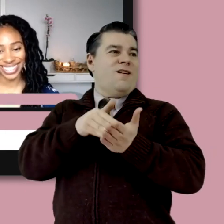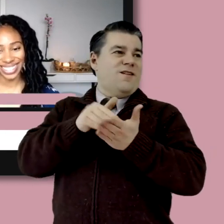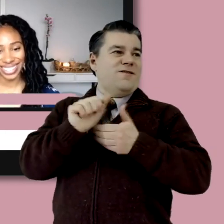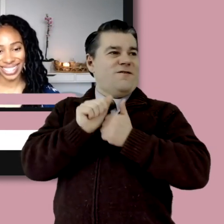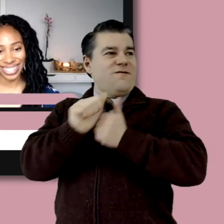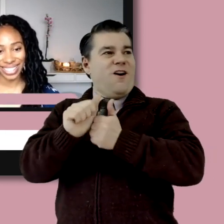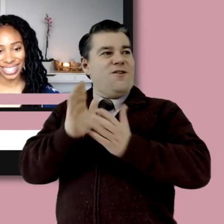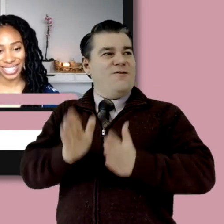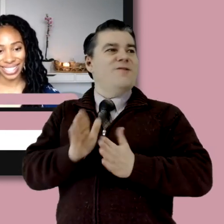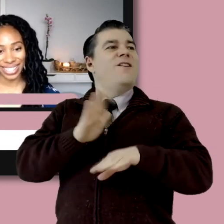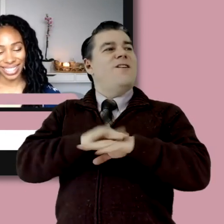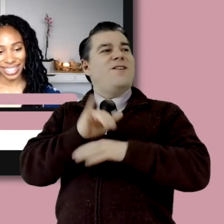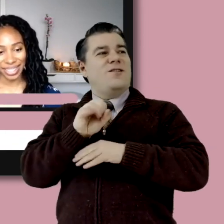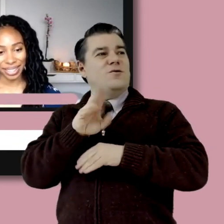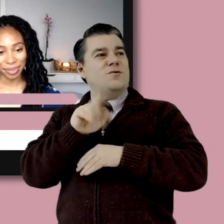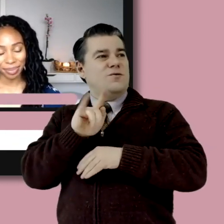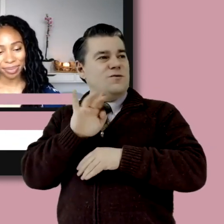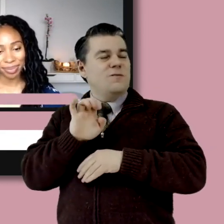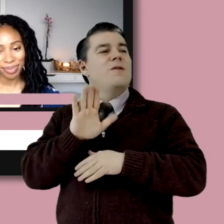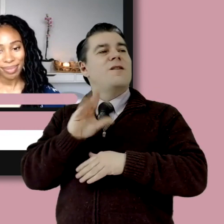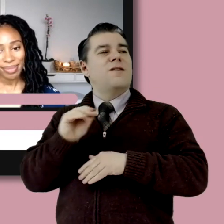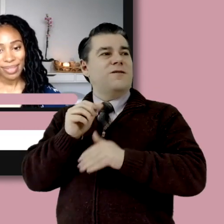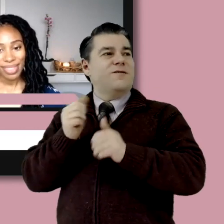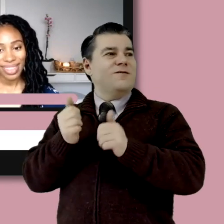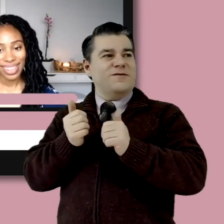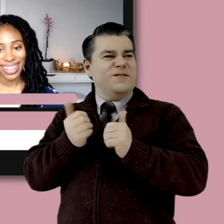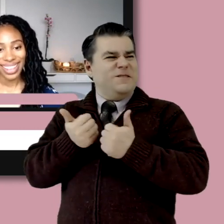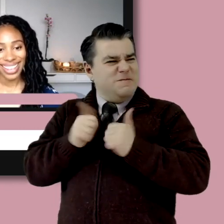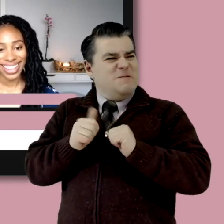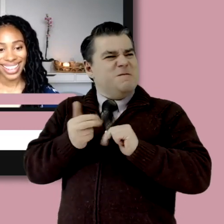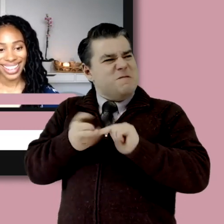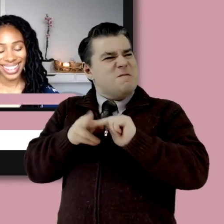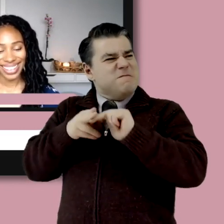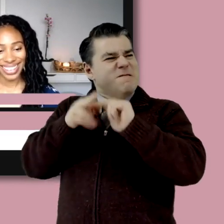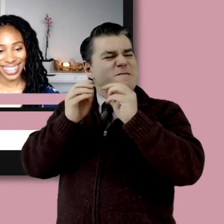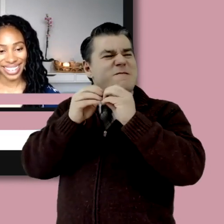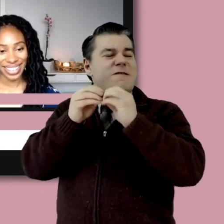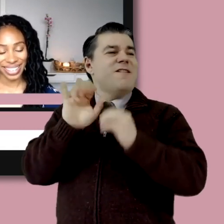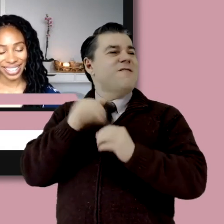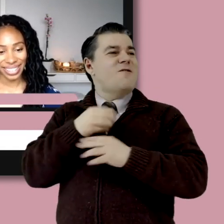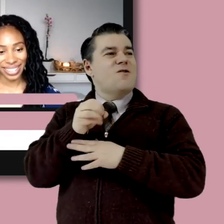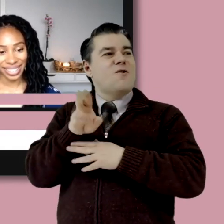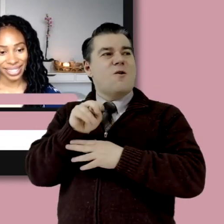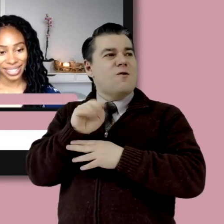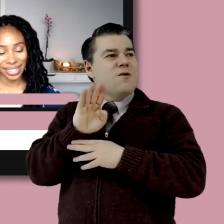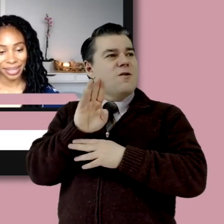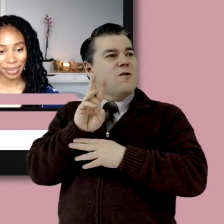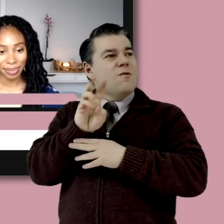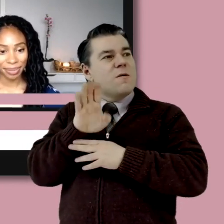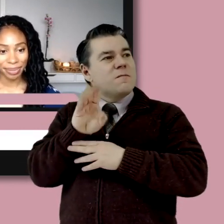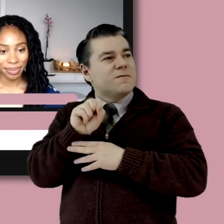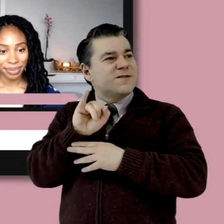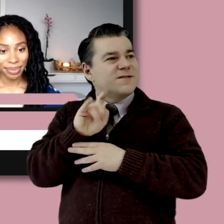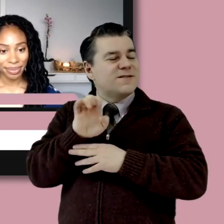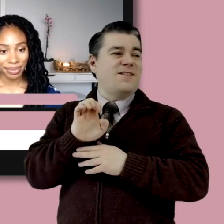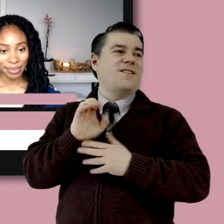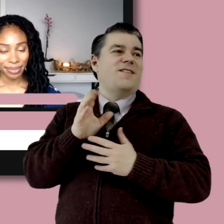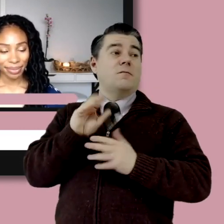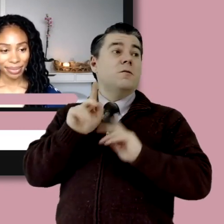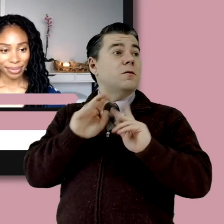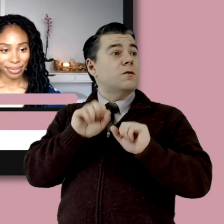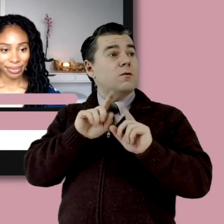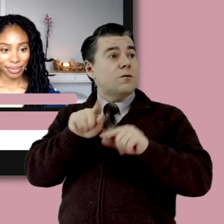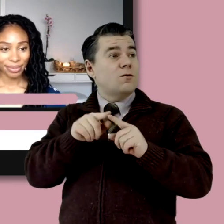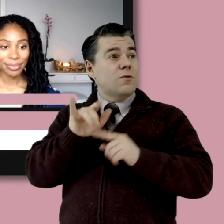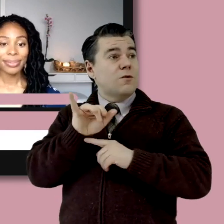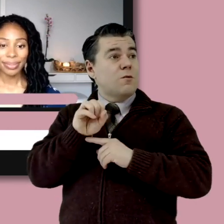on YouTube and is working towards more. Has her own website, and for people can go to your website to learn